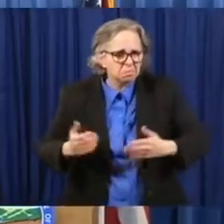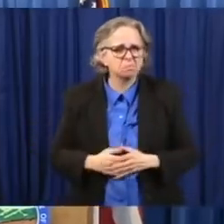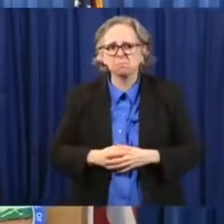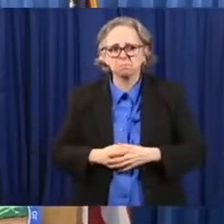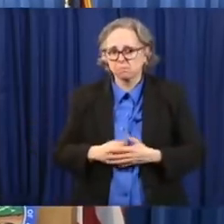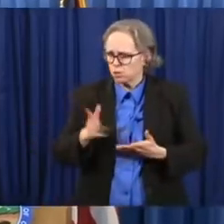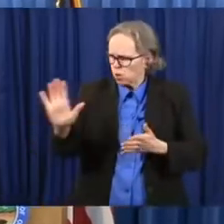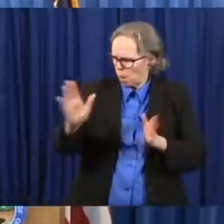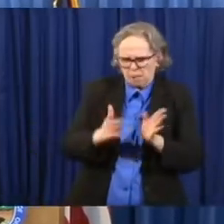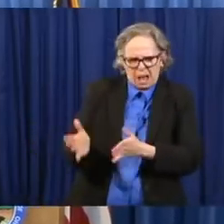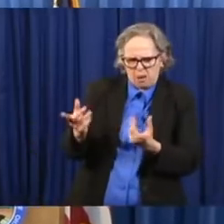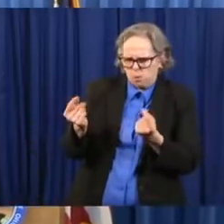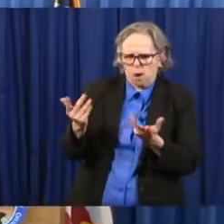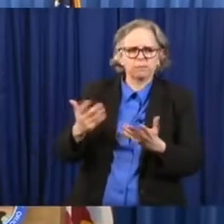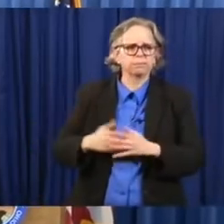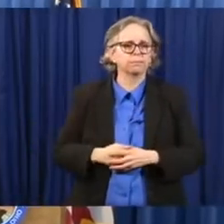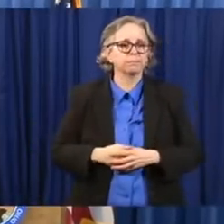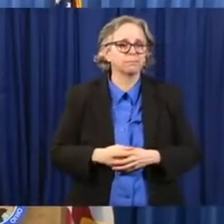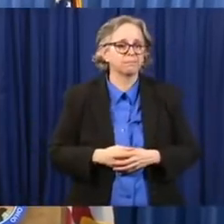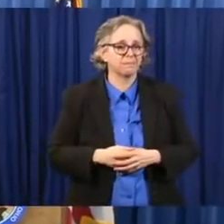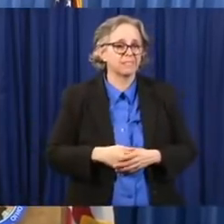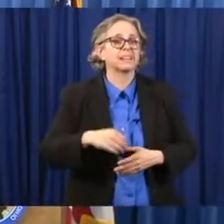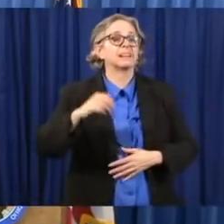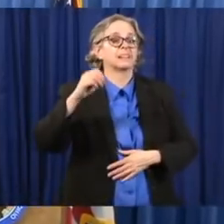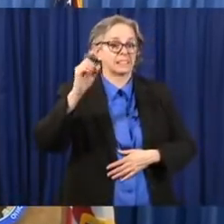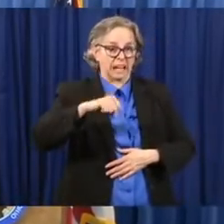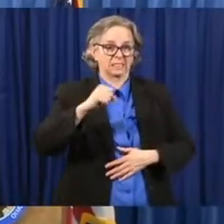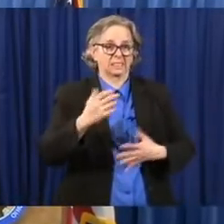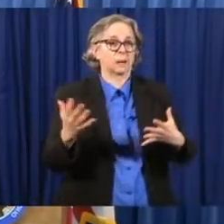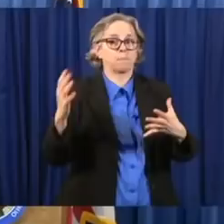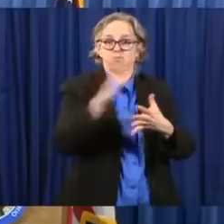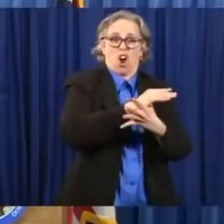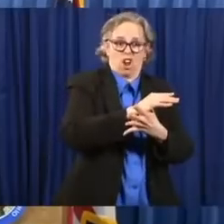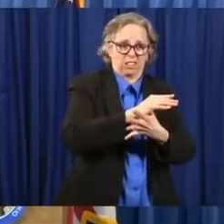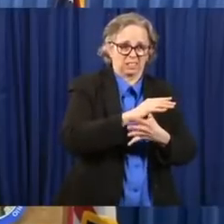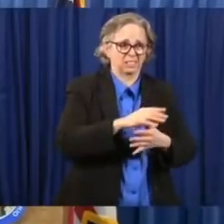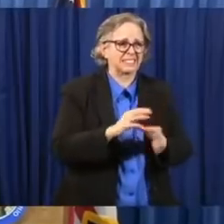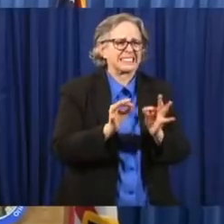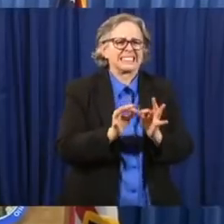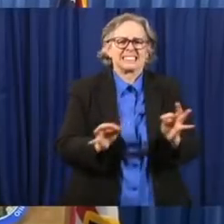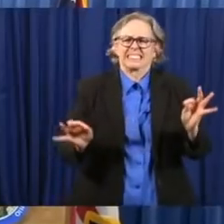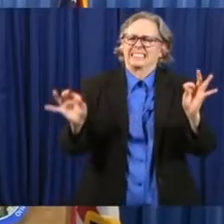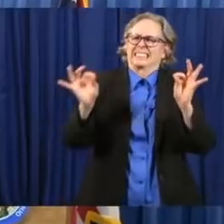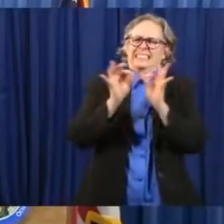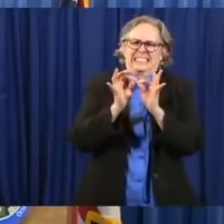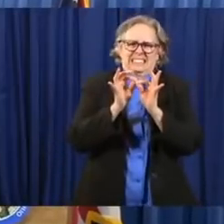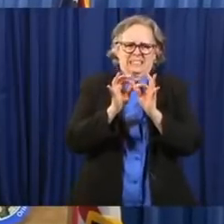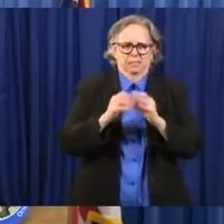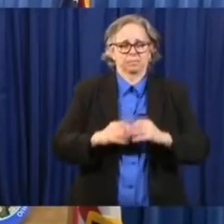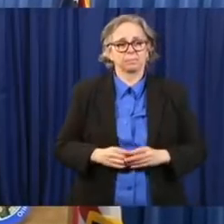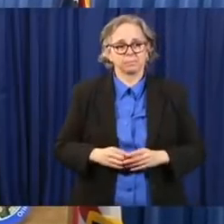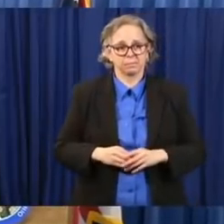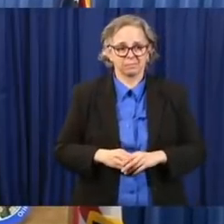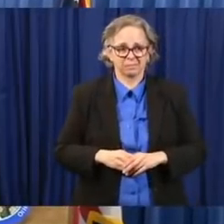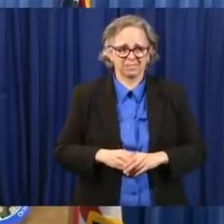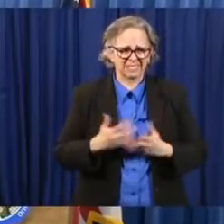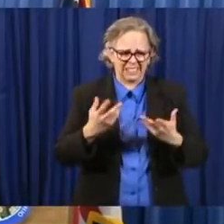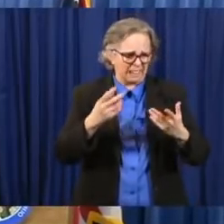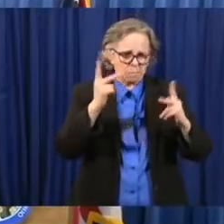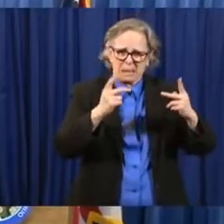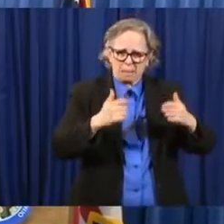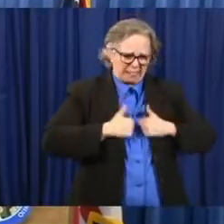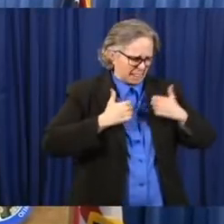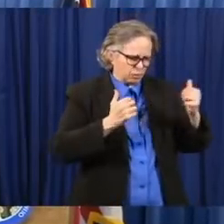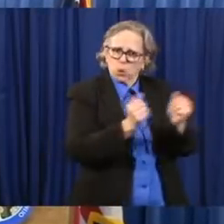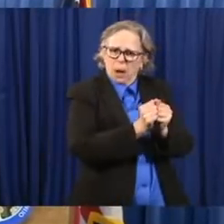testing. So it is a priority. It is very important. It is close living together, And we know that